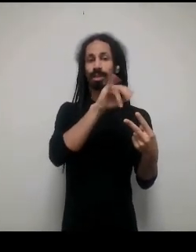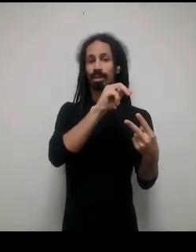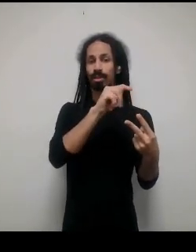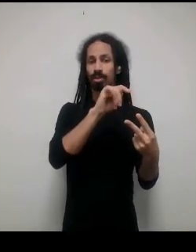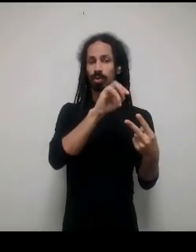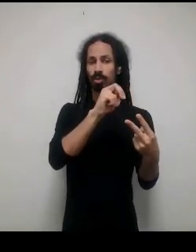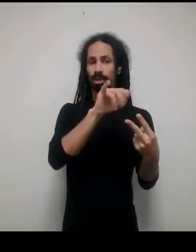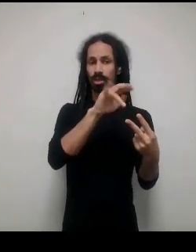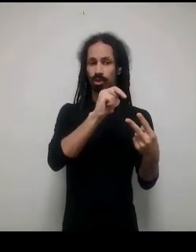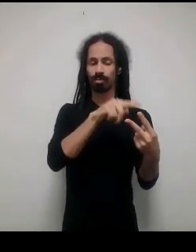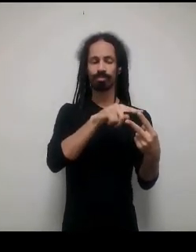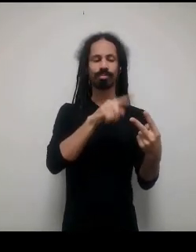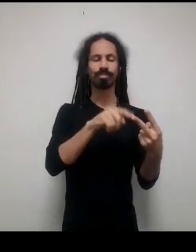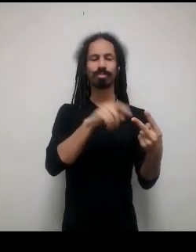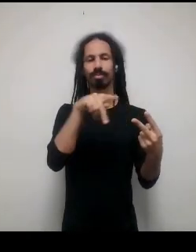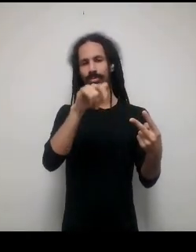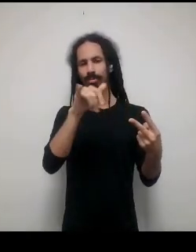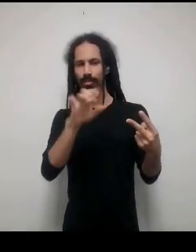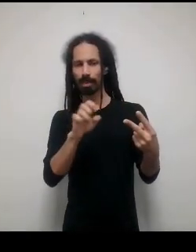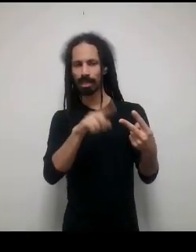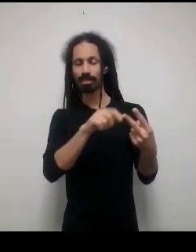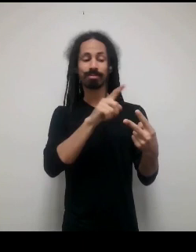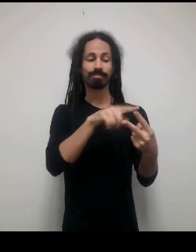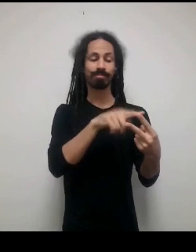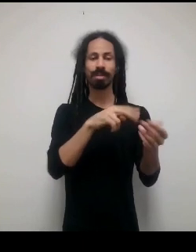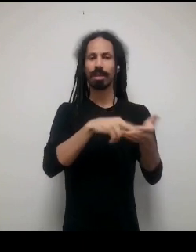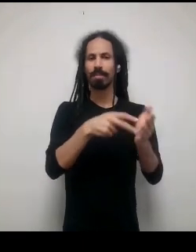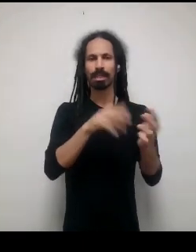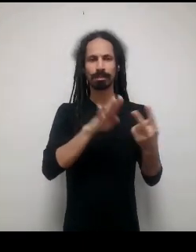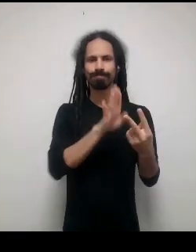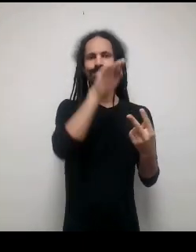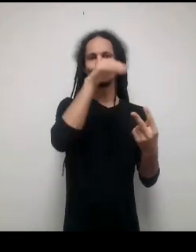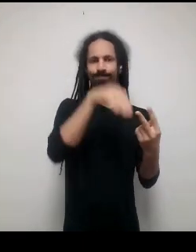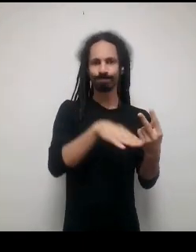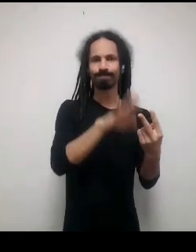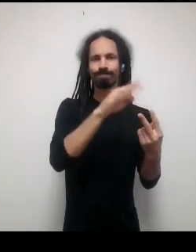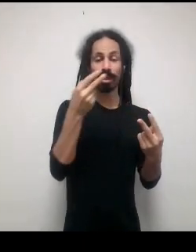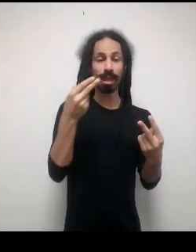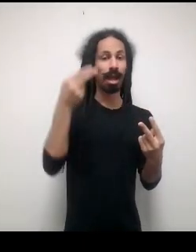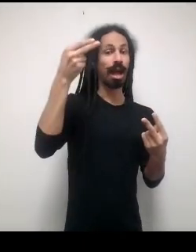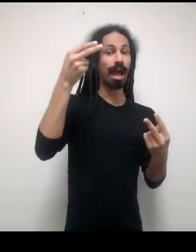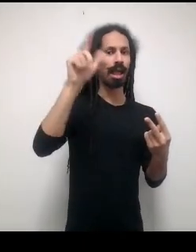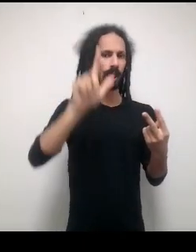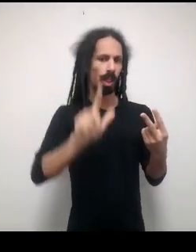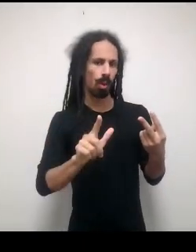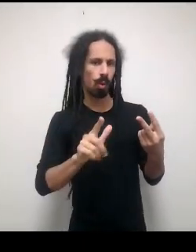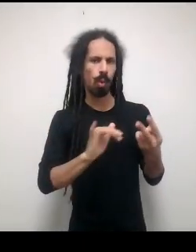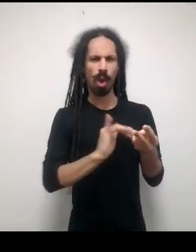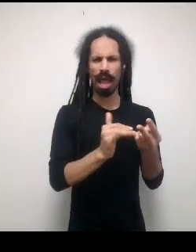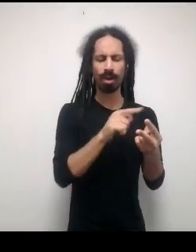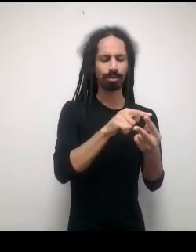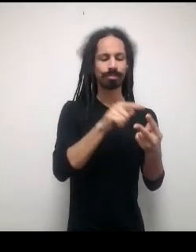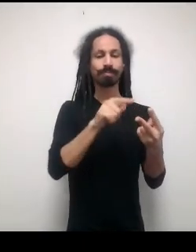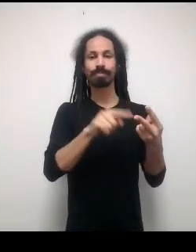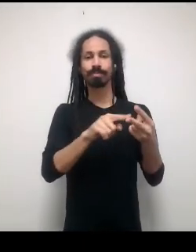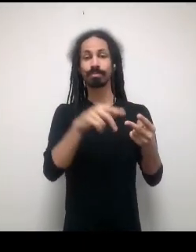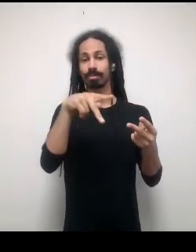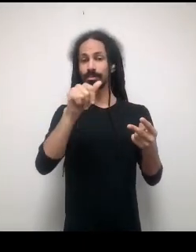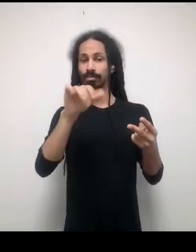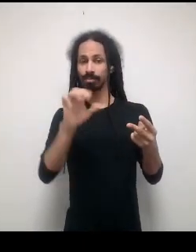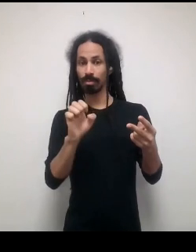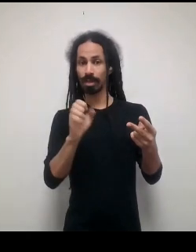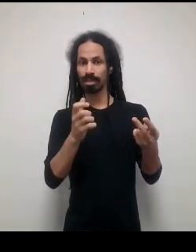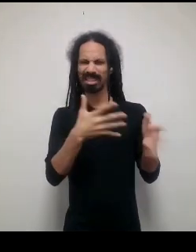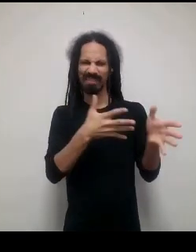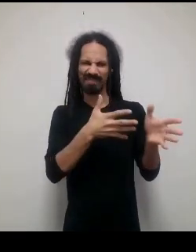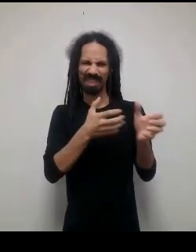voice rises or falls. I changed my intonation there. And pace is how quickly you speak. I'm going to look